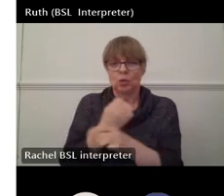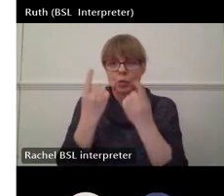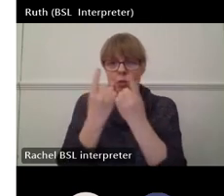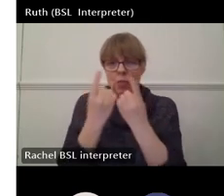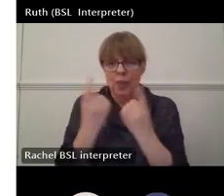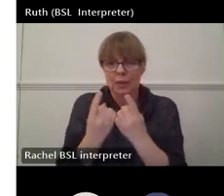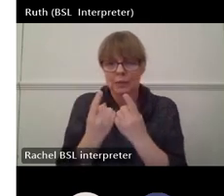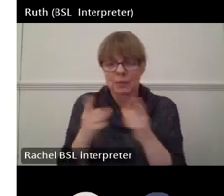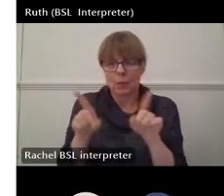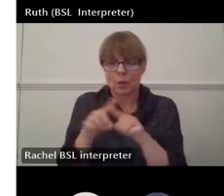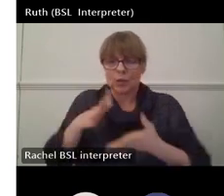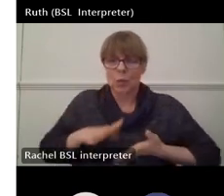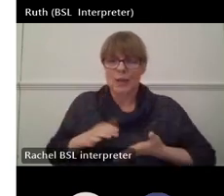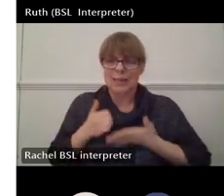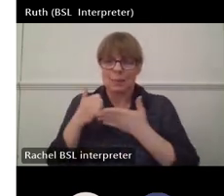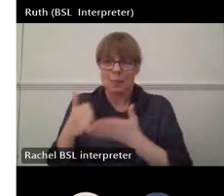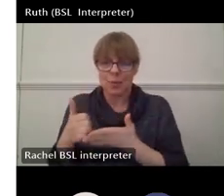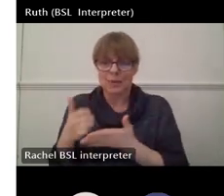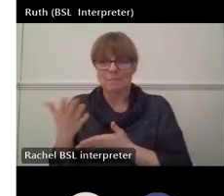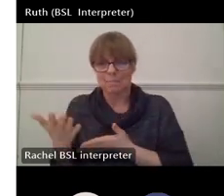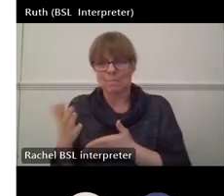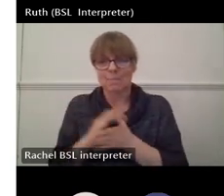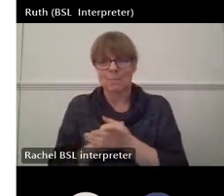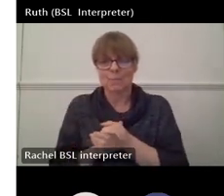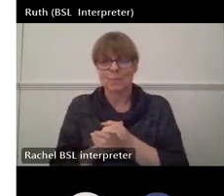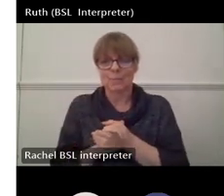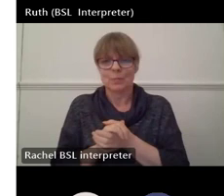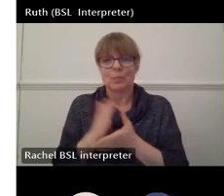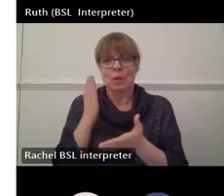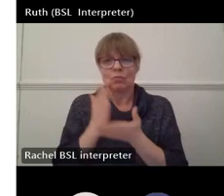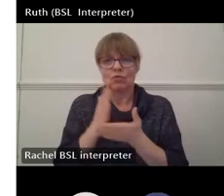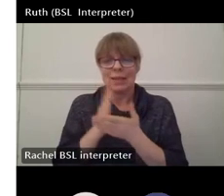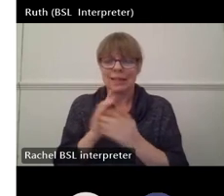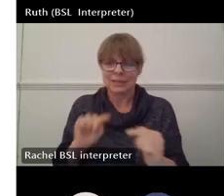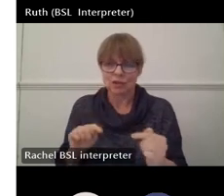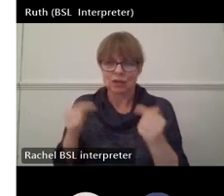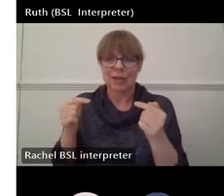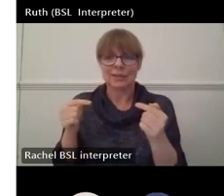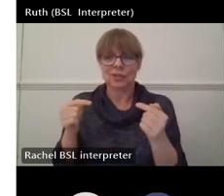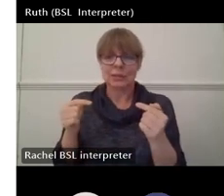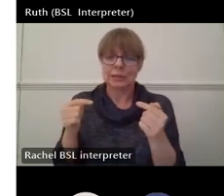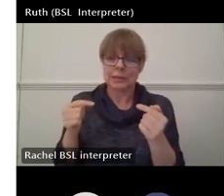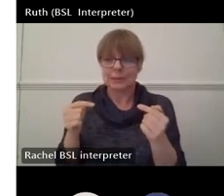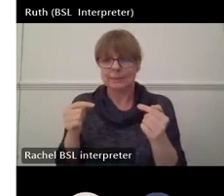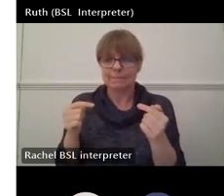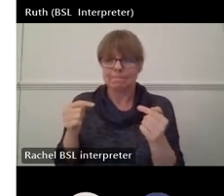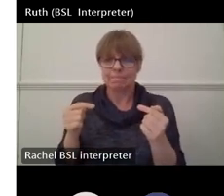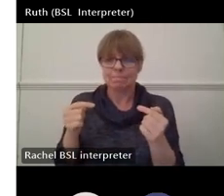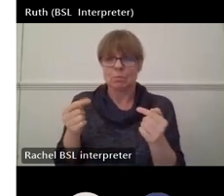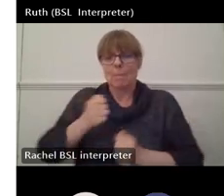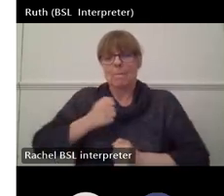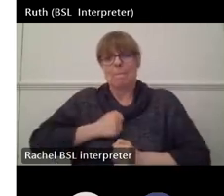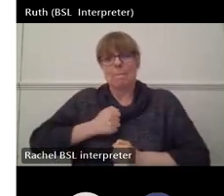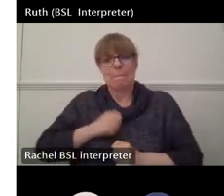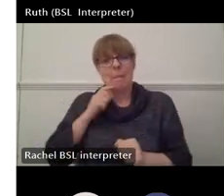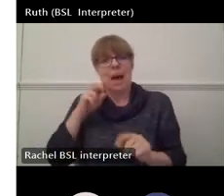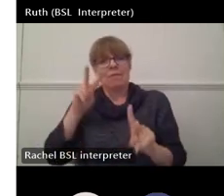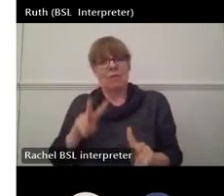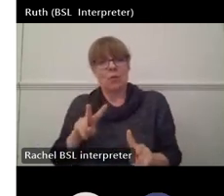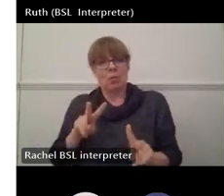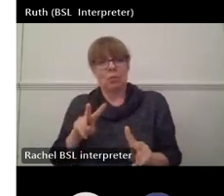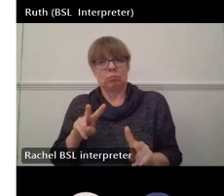need of that same support. So basically, challenges from my own end, I've not